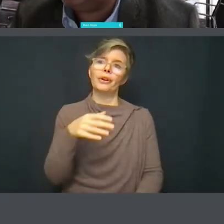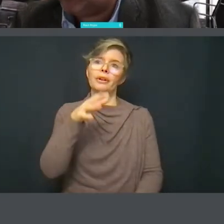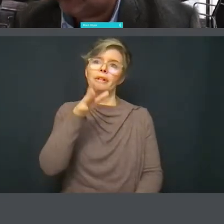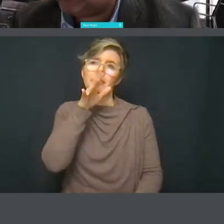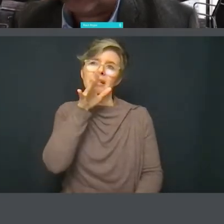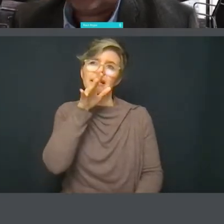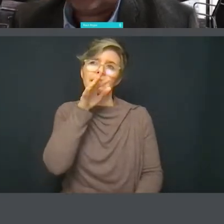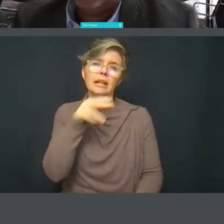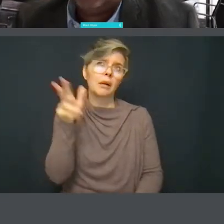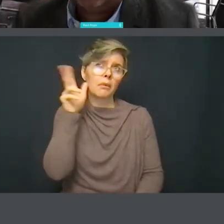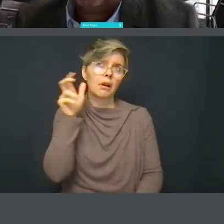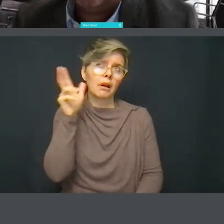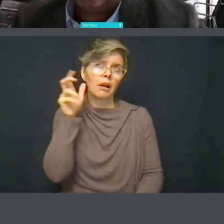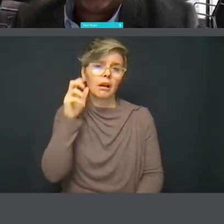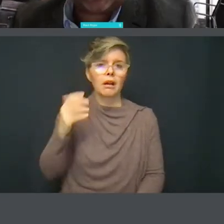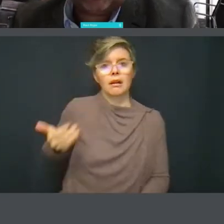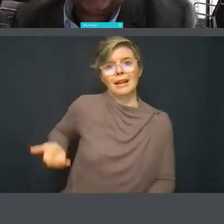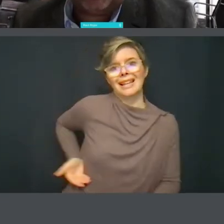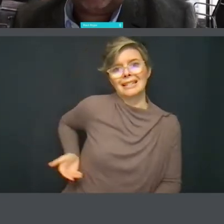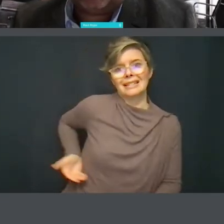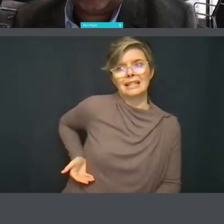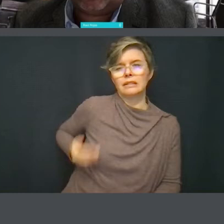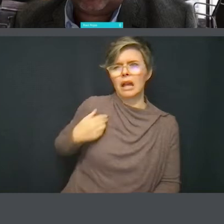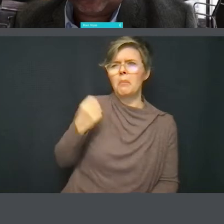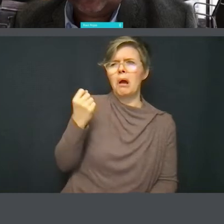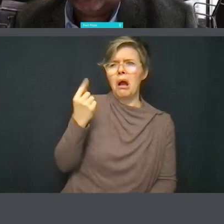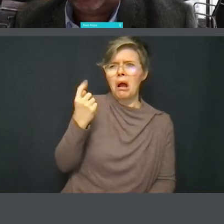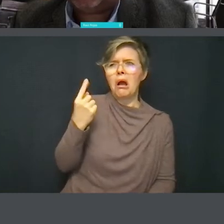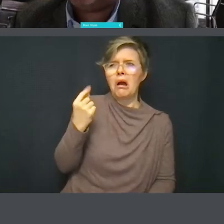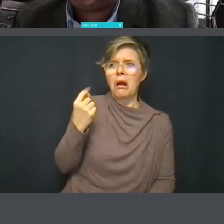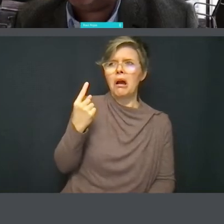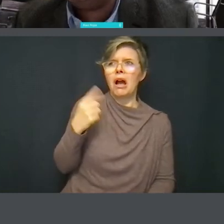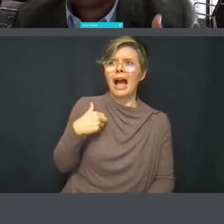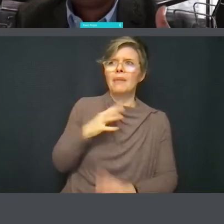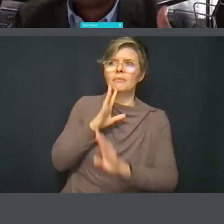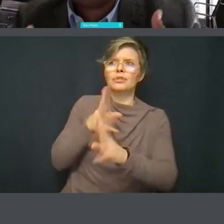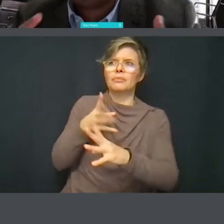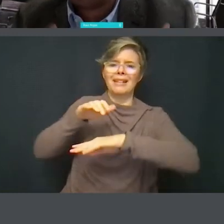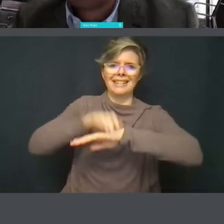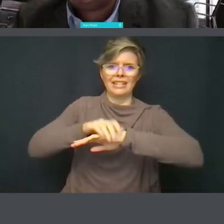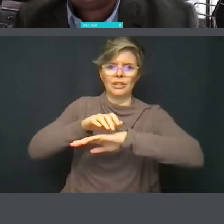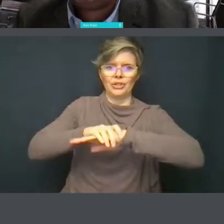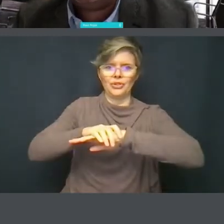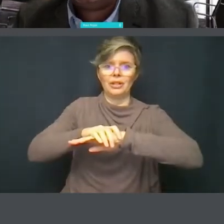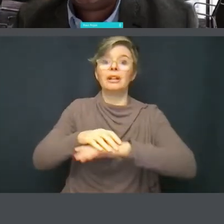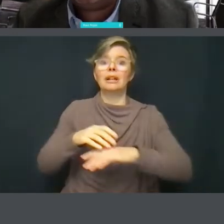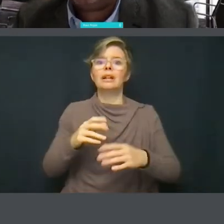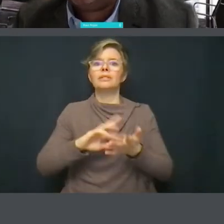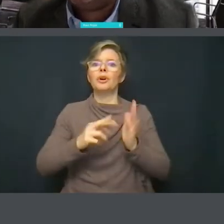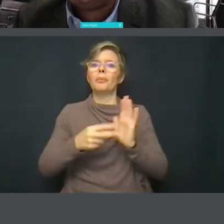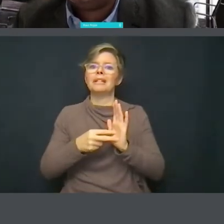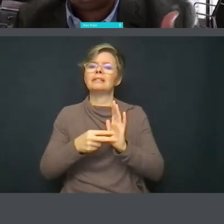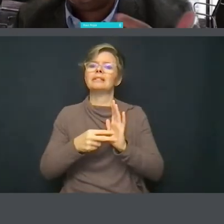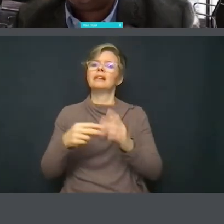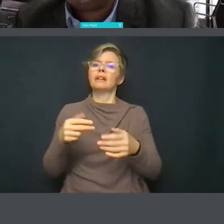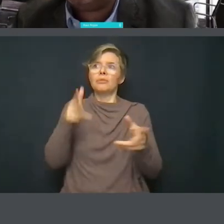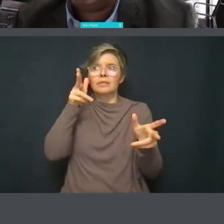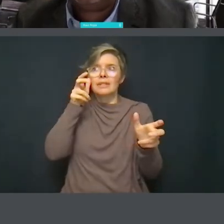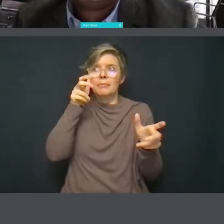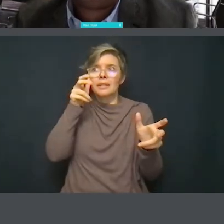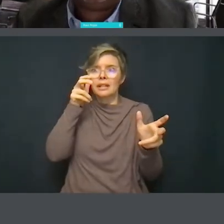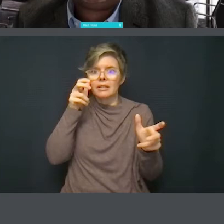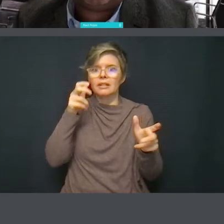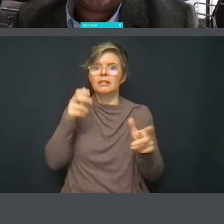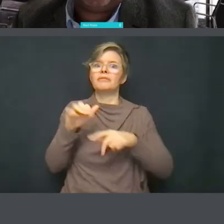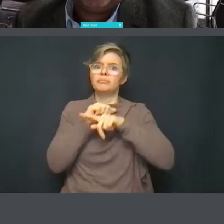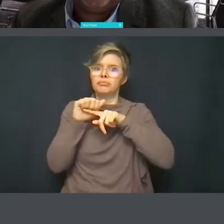talk back to her in English, right? This is kind of what we would know as a receptive bilingual, where the expressive skills are pretty suppressed, but the receptive skills are